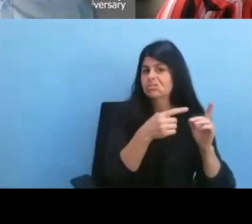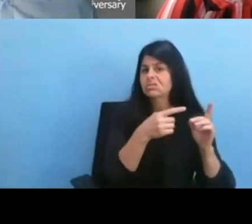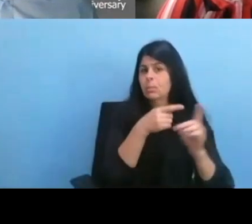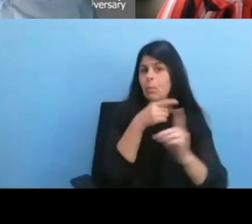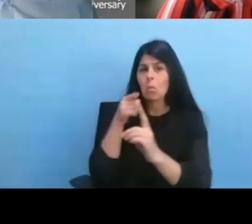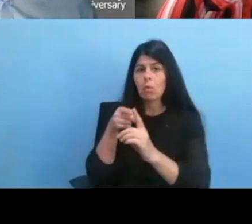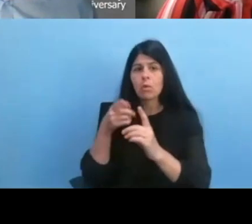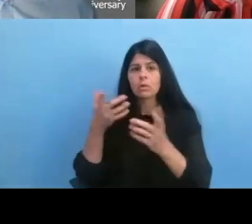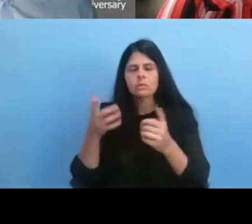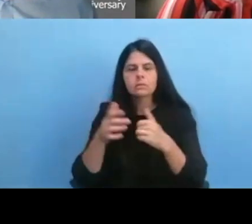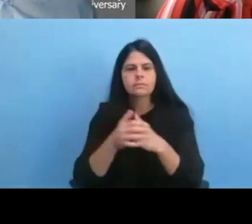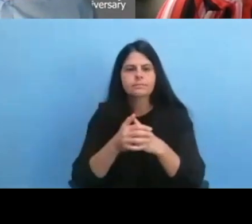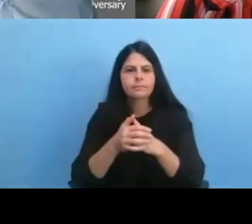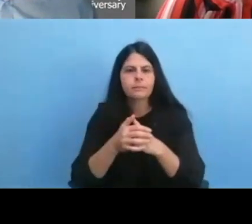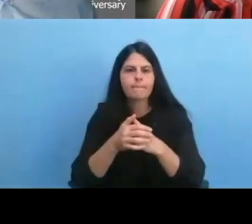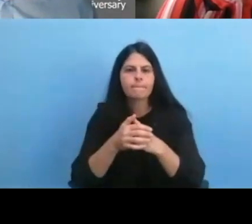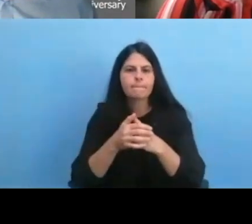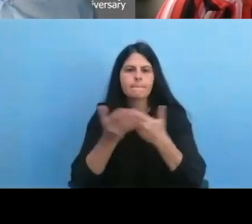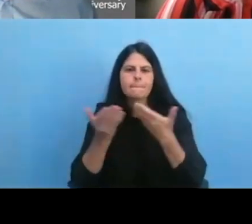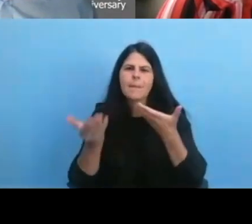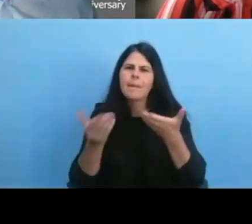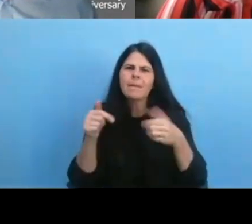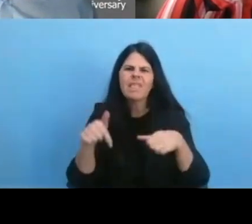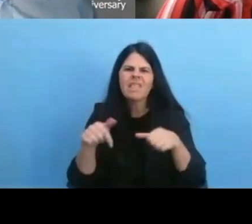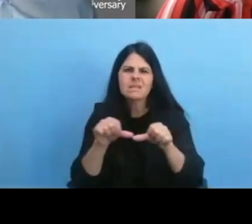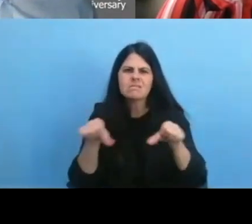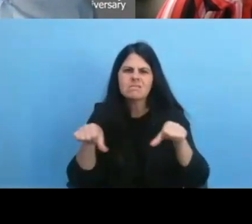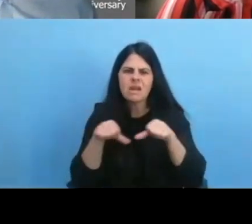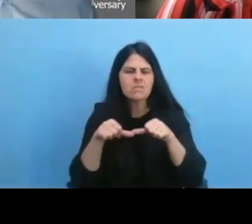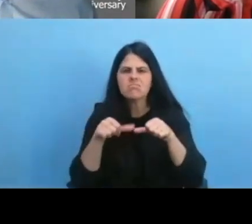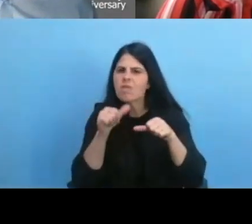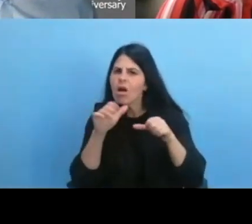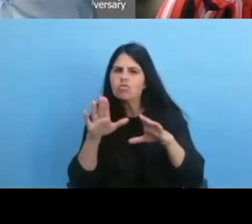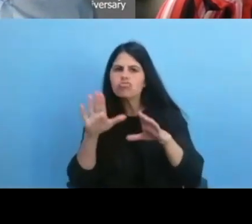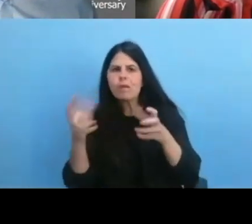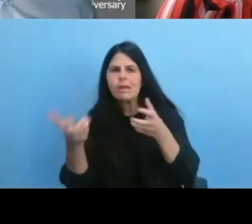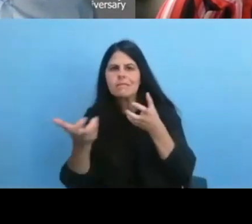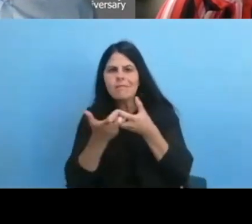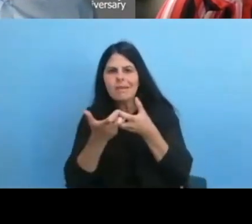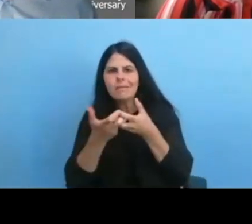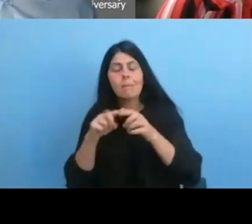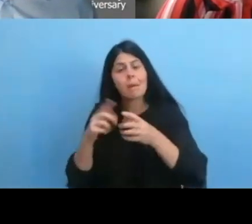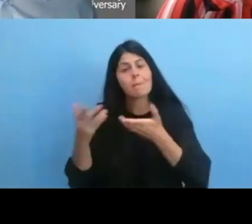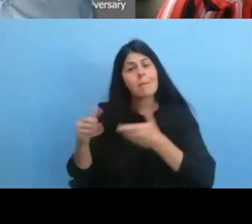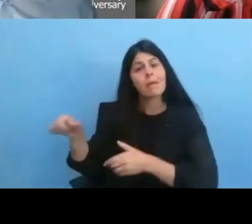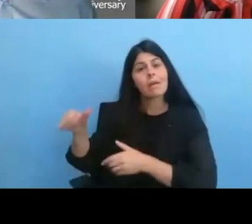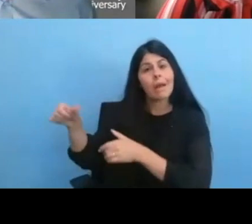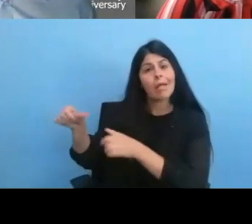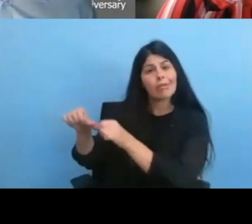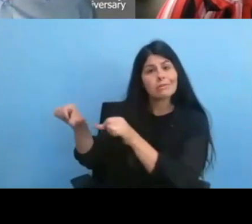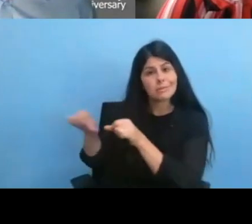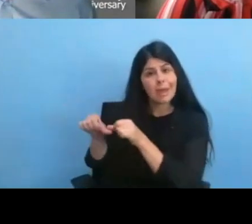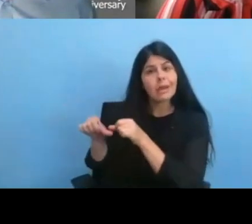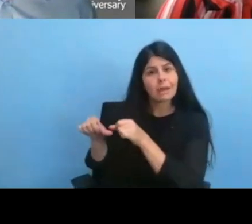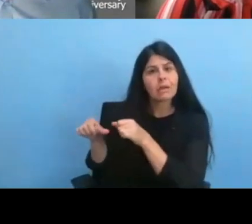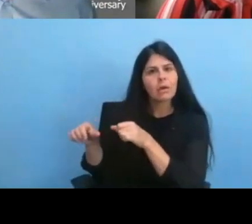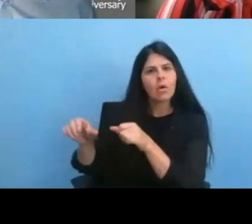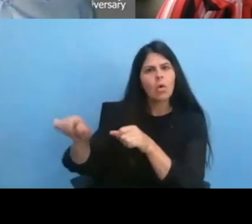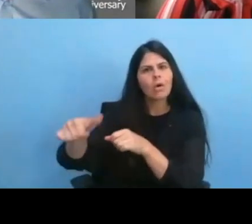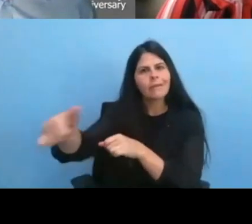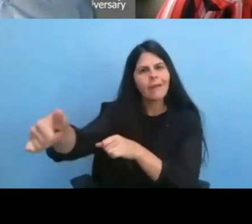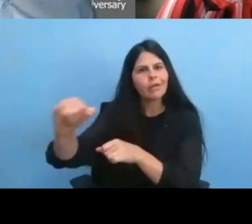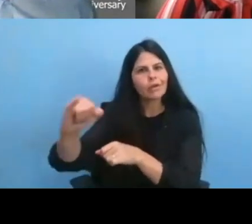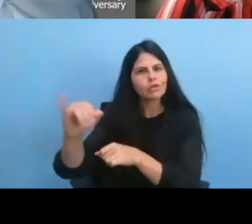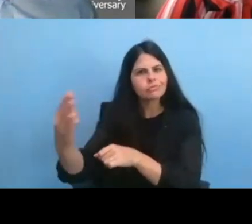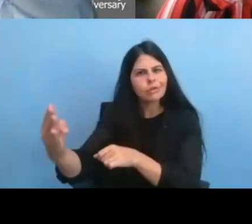is maybe not a great fit, but maybe there's this other setting or this other position or this other type of